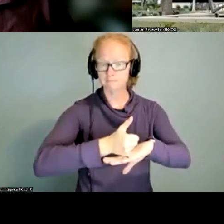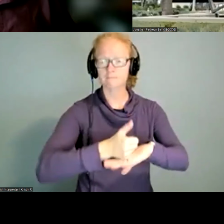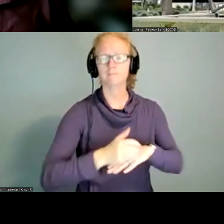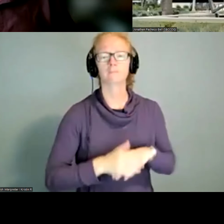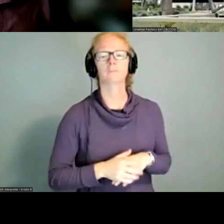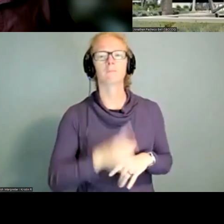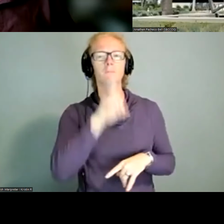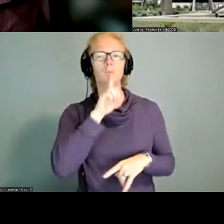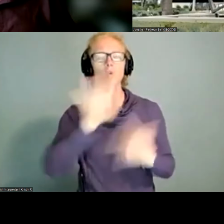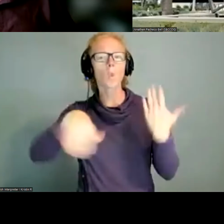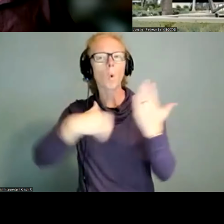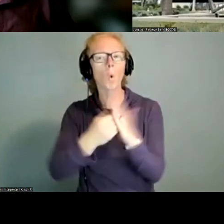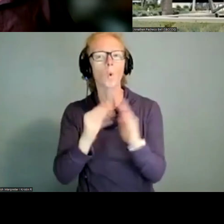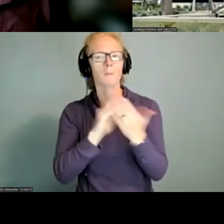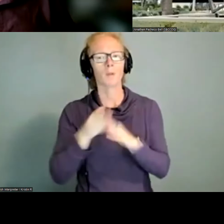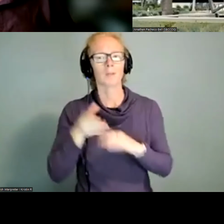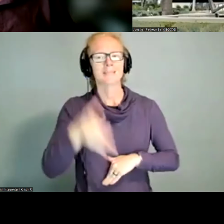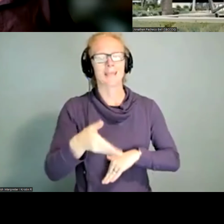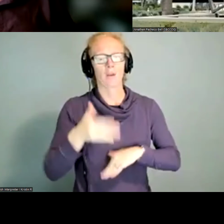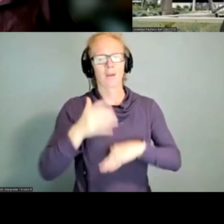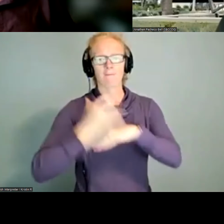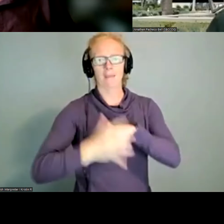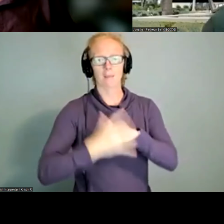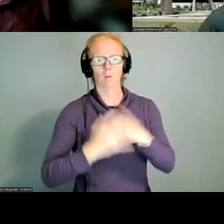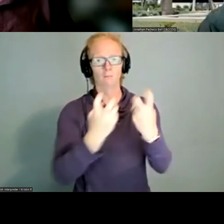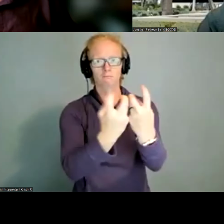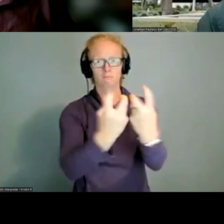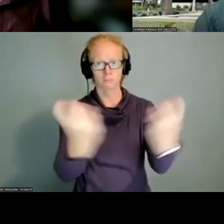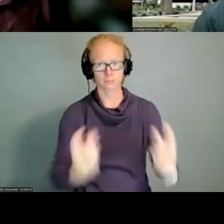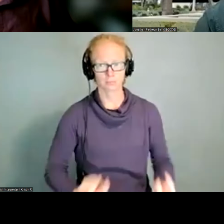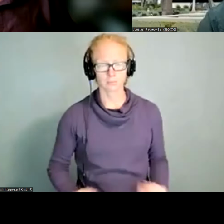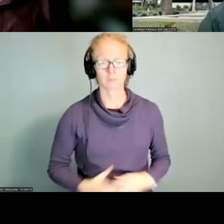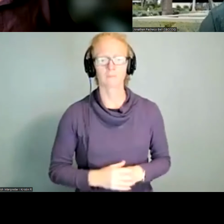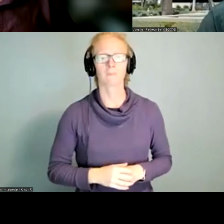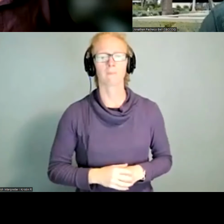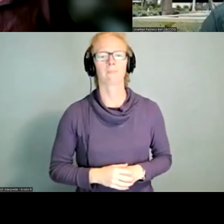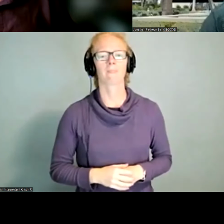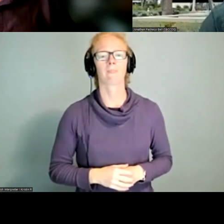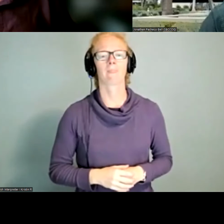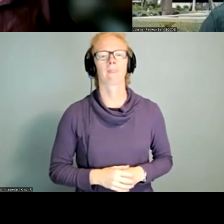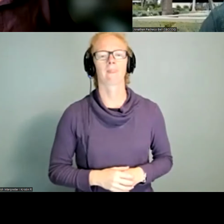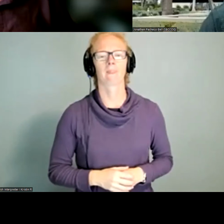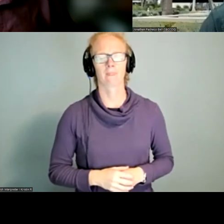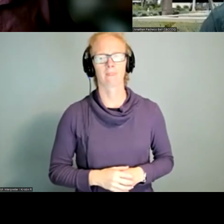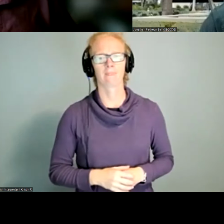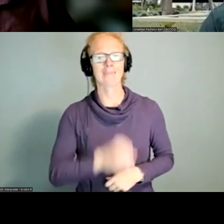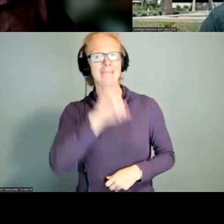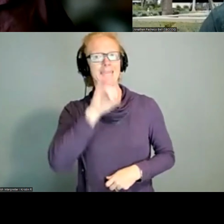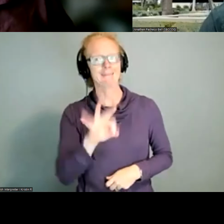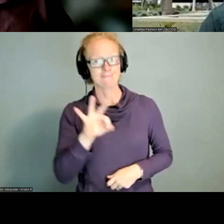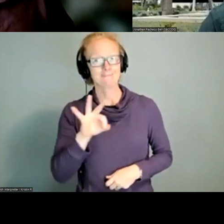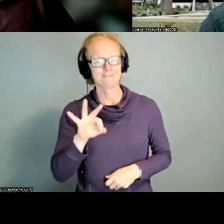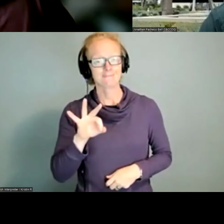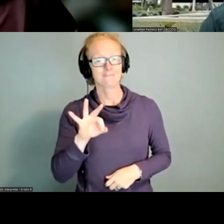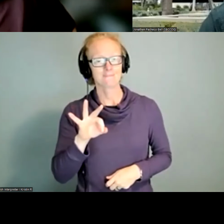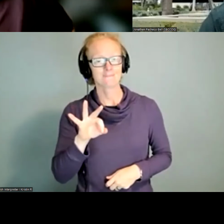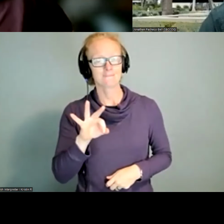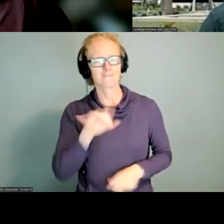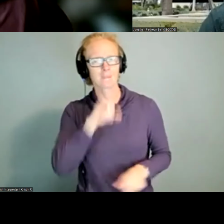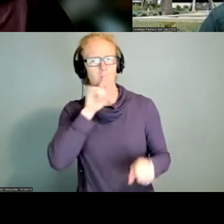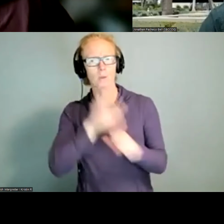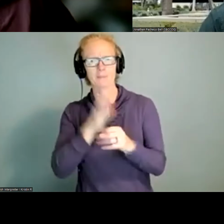the table and having community benefit in place. So, you hold the developers' feet to the fire if they do, make promises